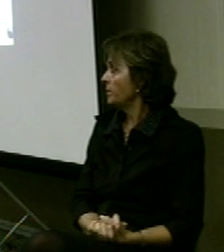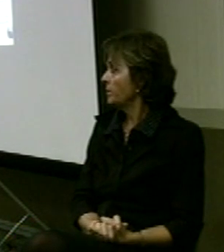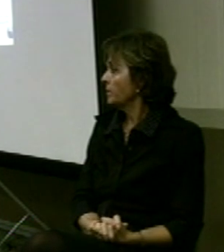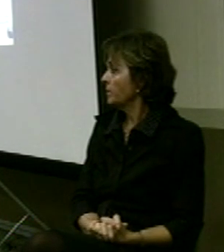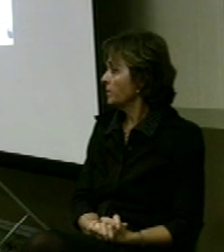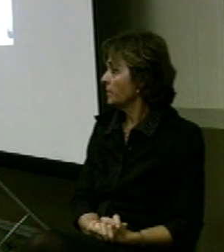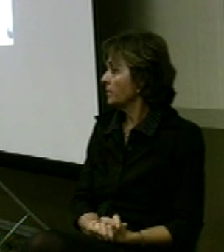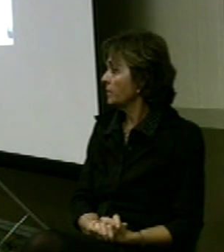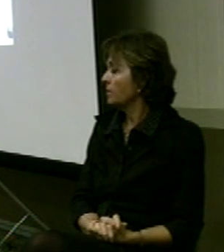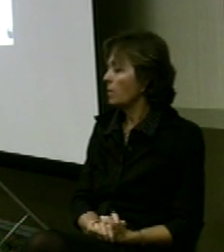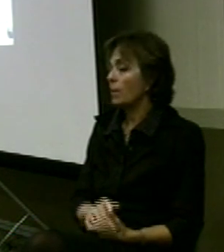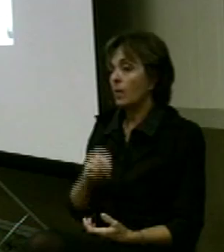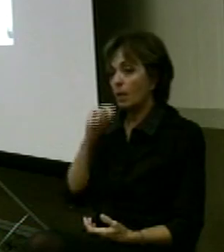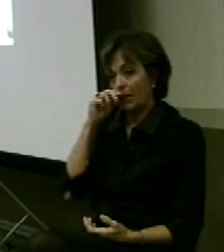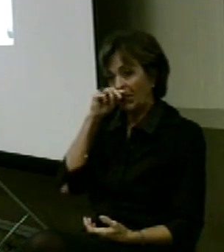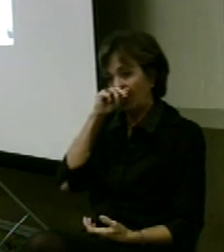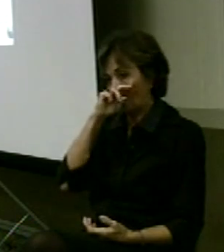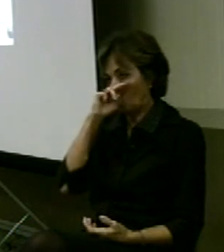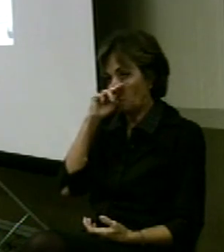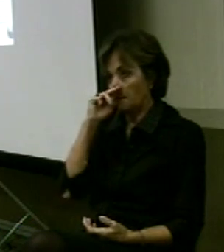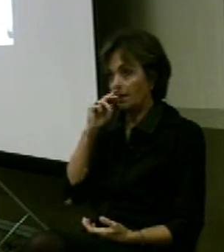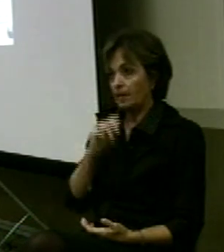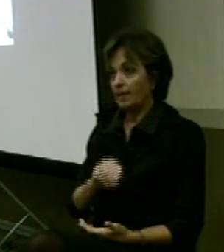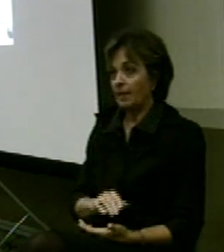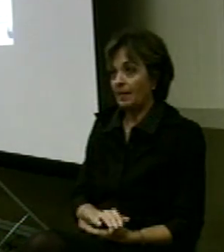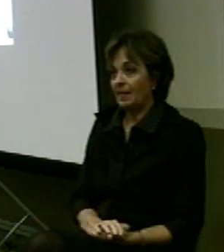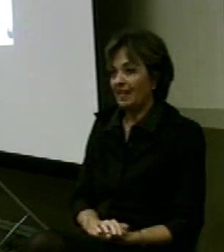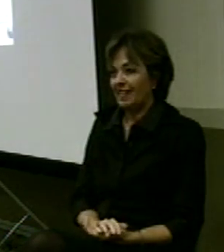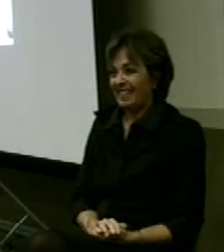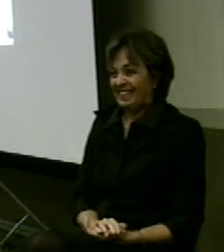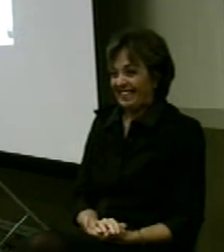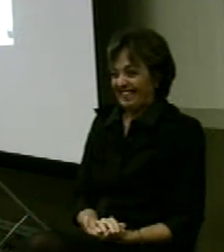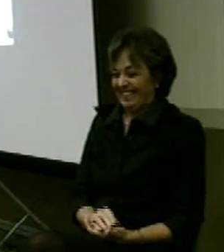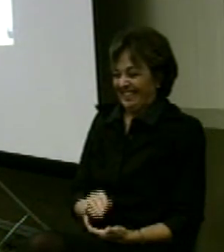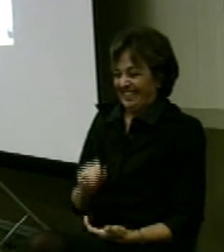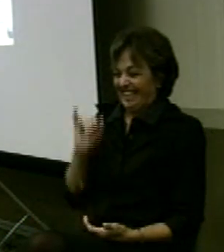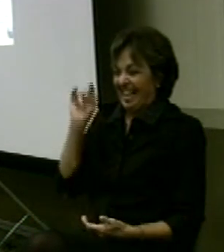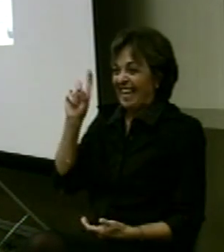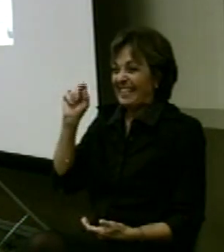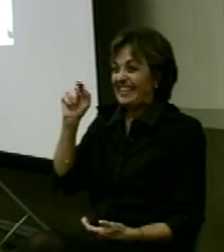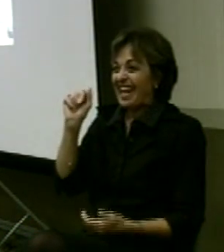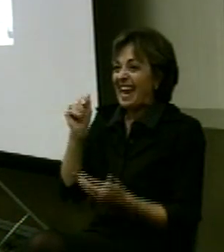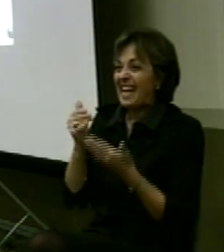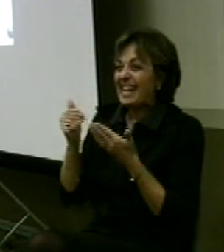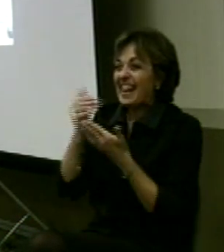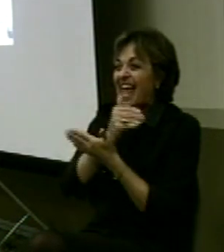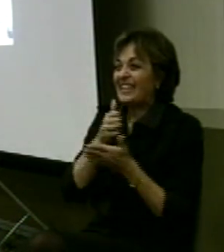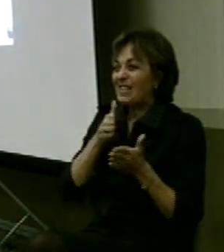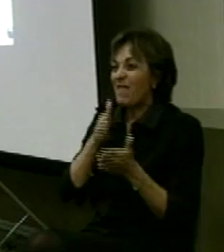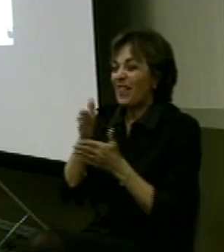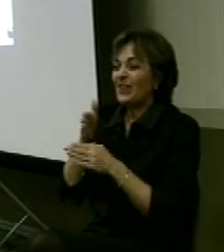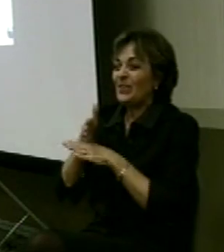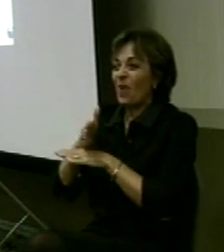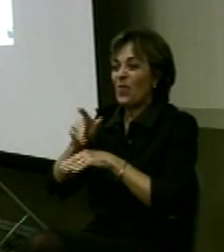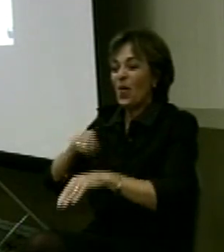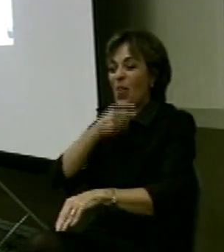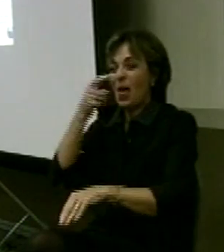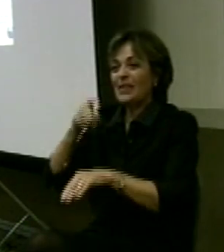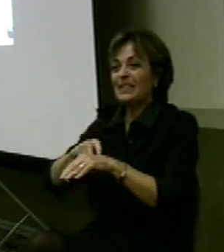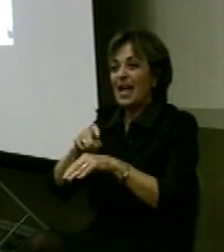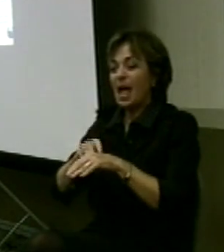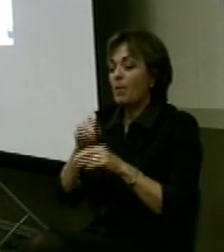Yeah, let's go to the next one. Let's see. If you have used vigorous data collection methods over a long